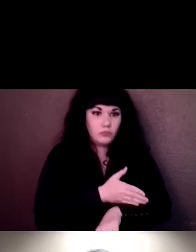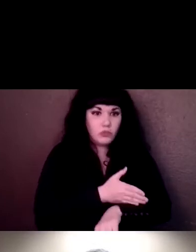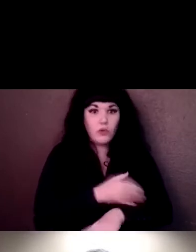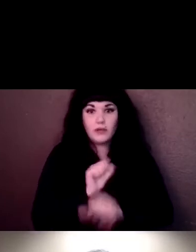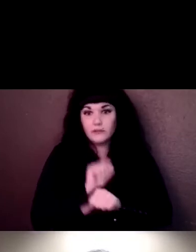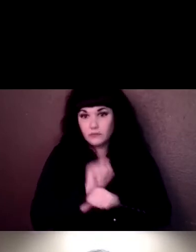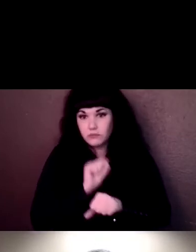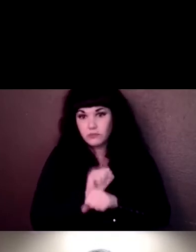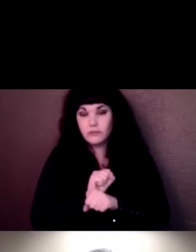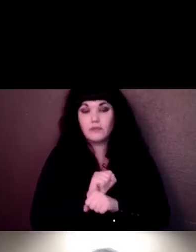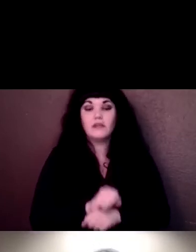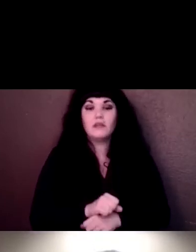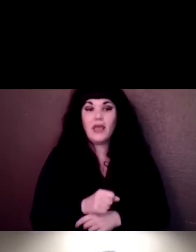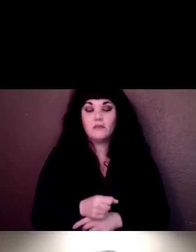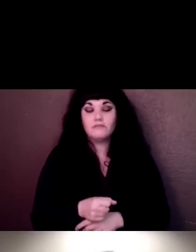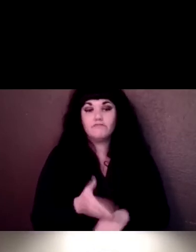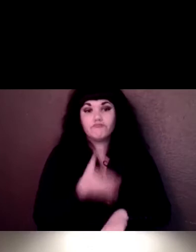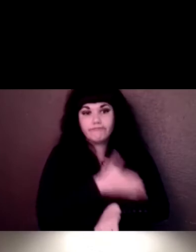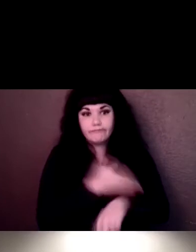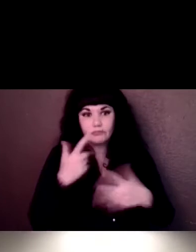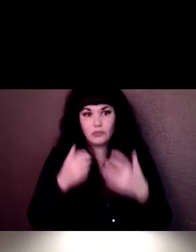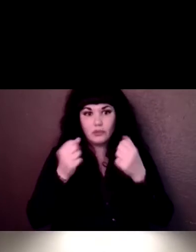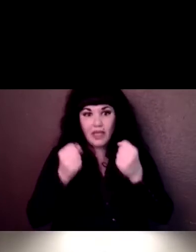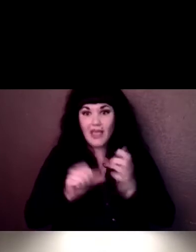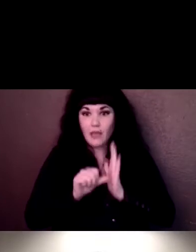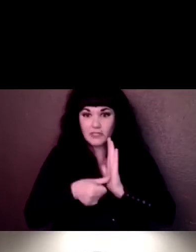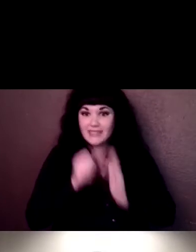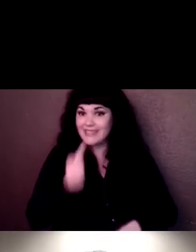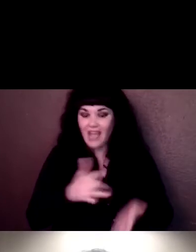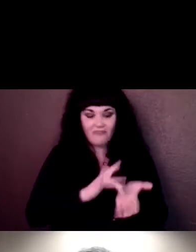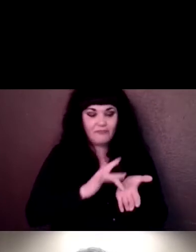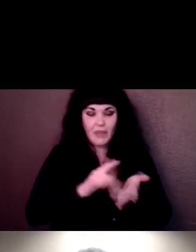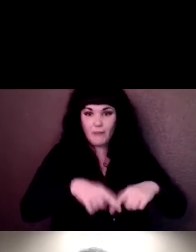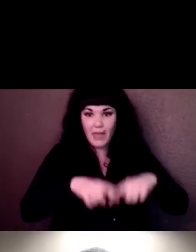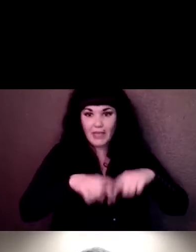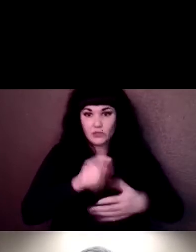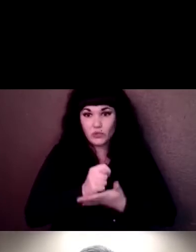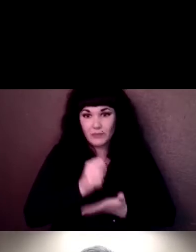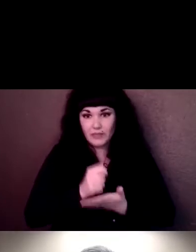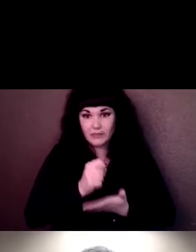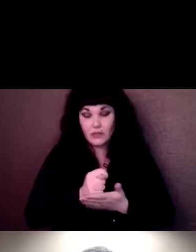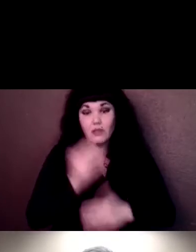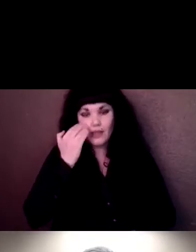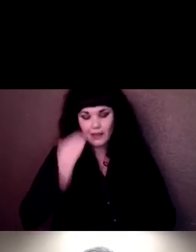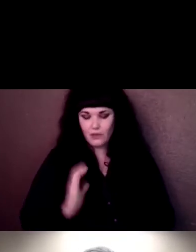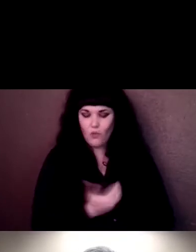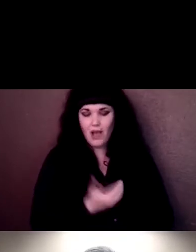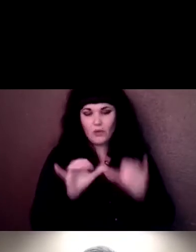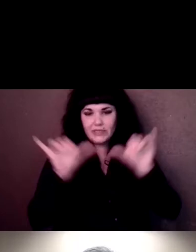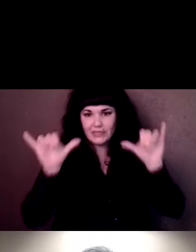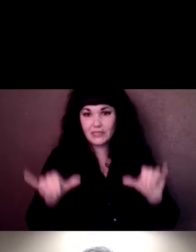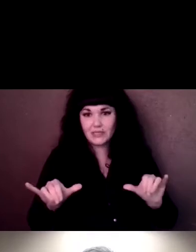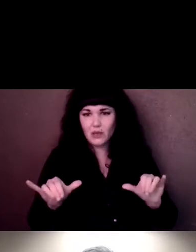confidence, emphasize non-pharmacological treatments, because I know that our system is a